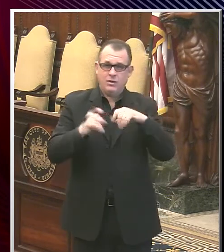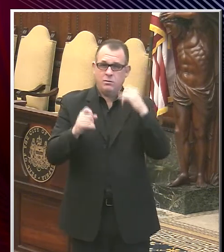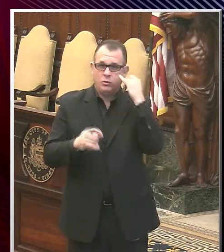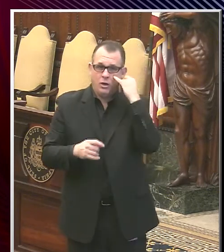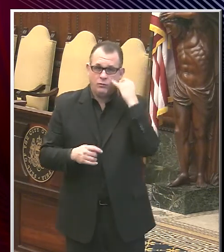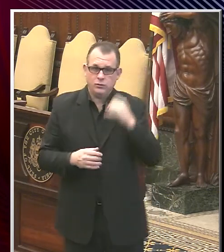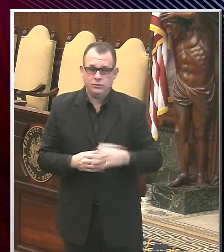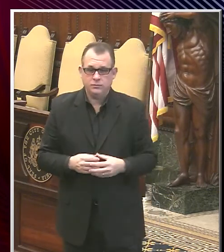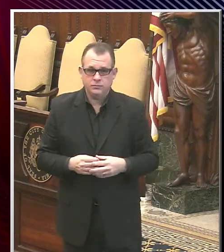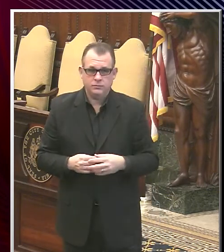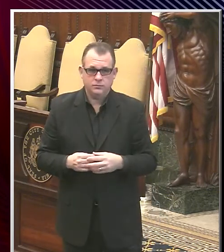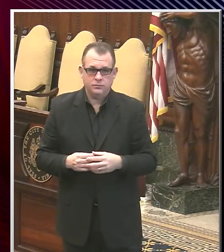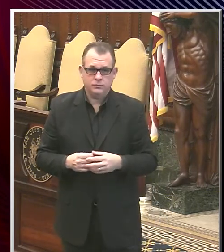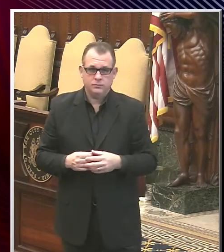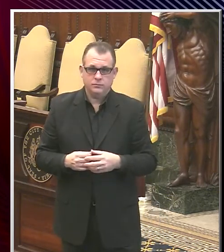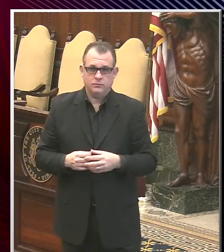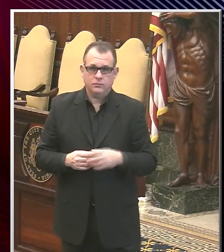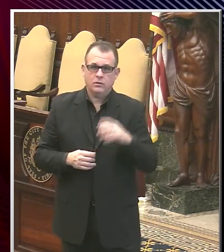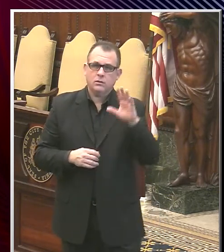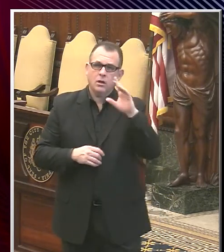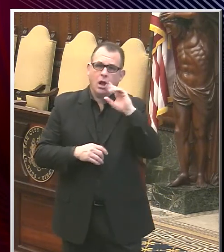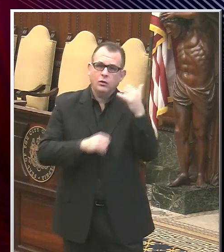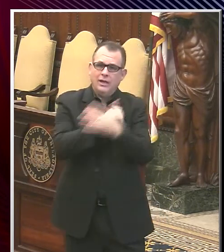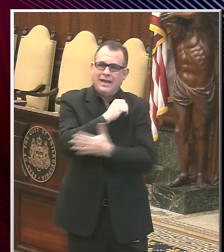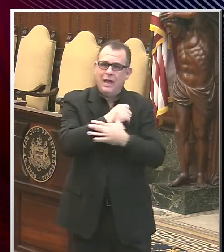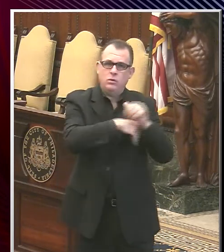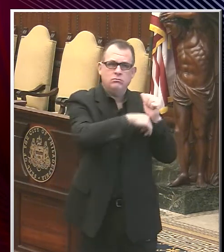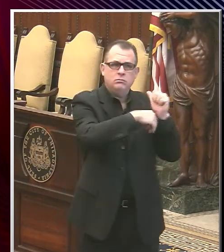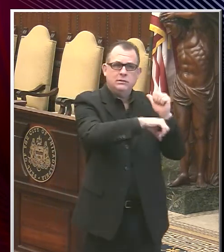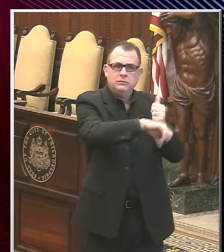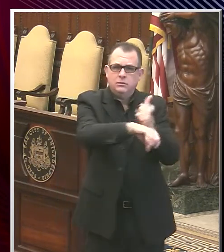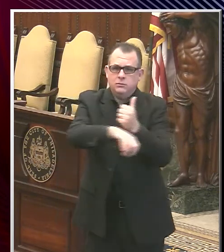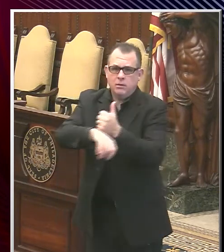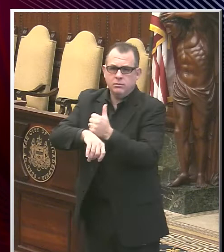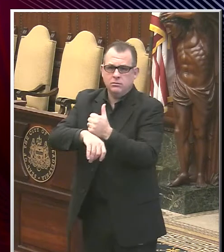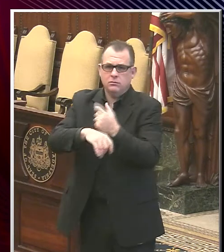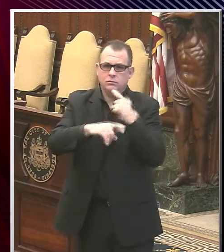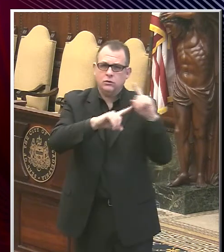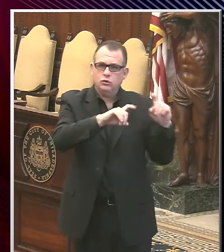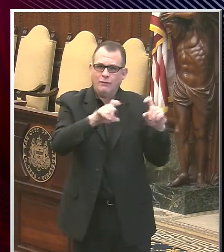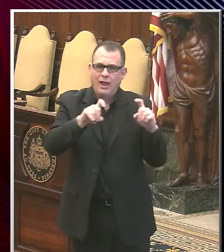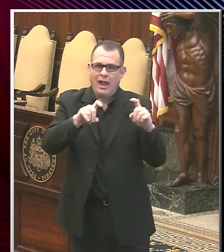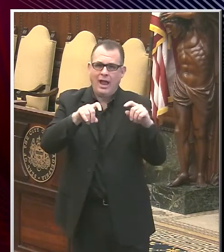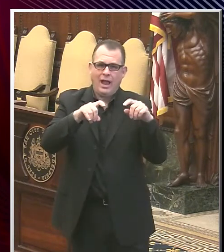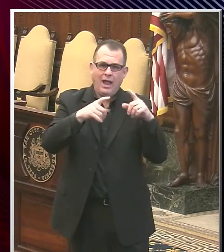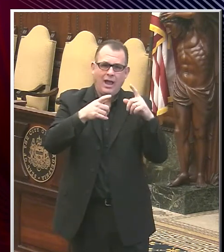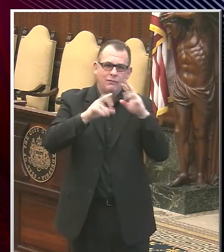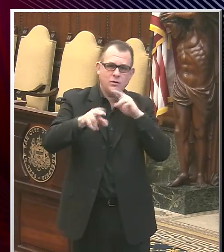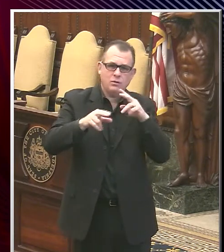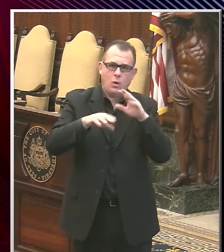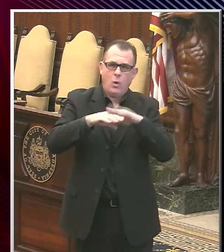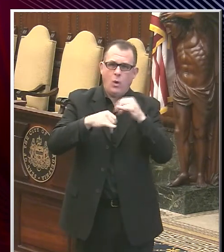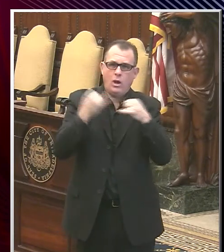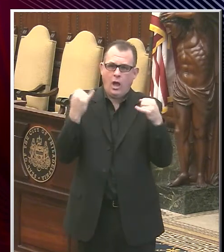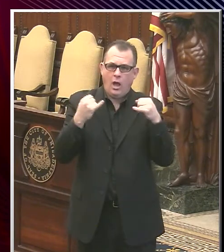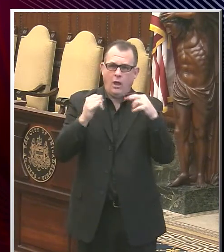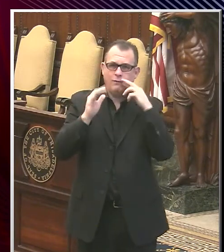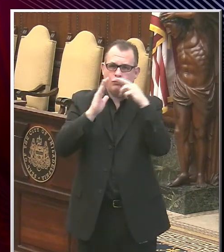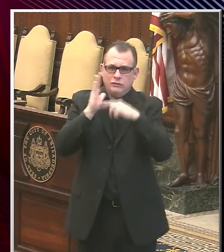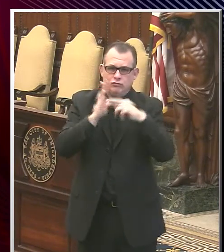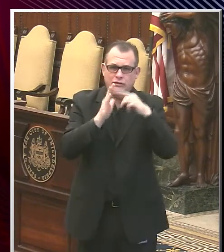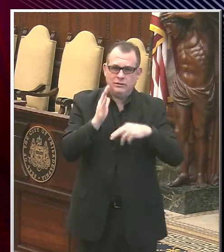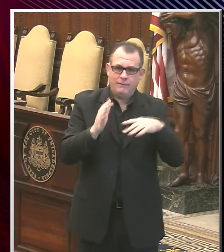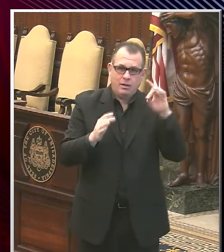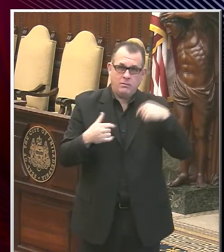Hi, I'll cram these both in. One is other counties have set up survey and registration portals online